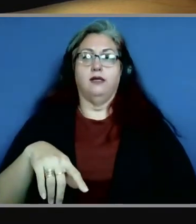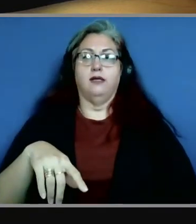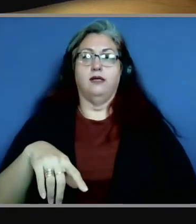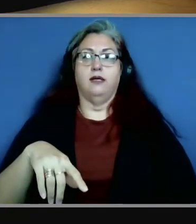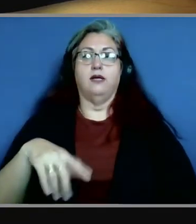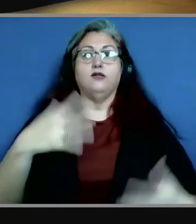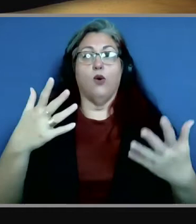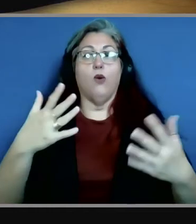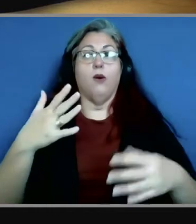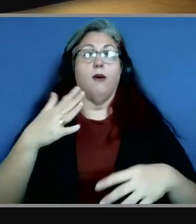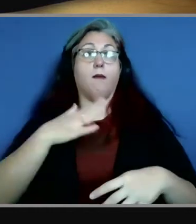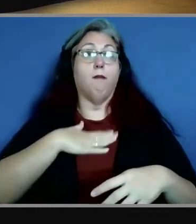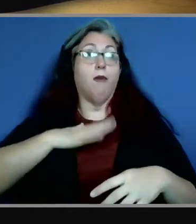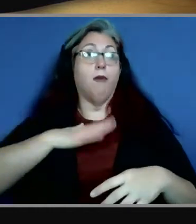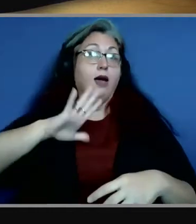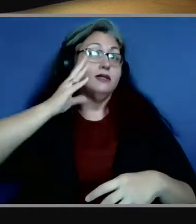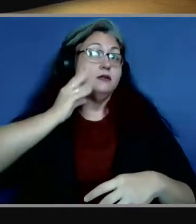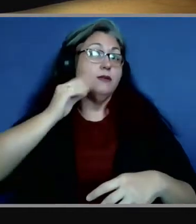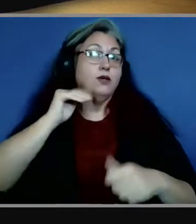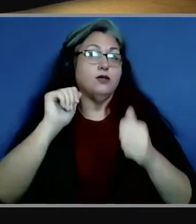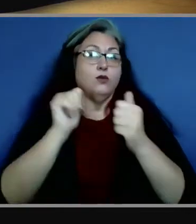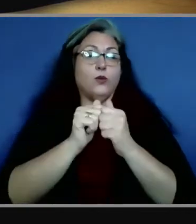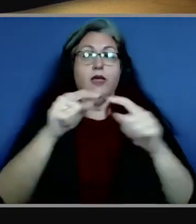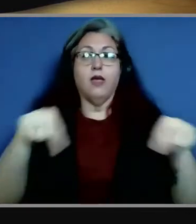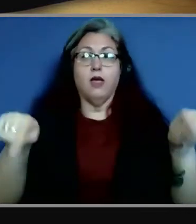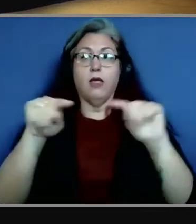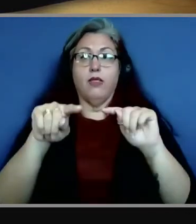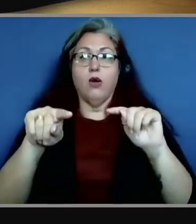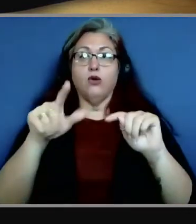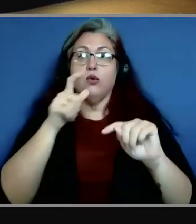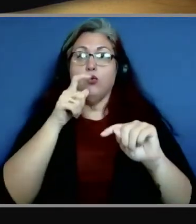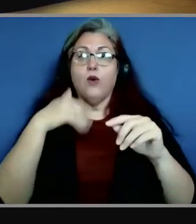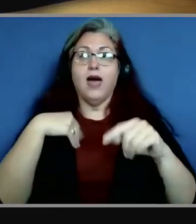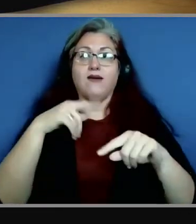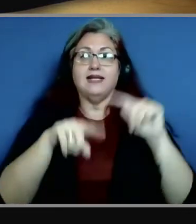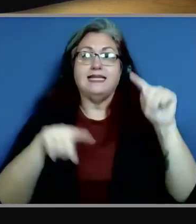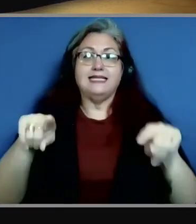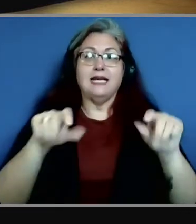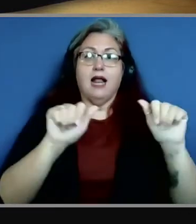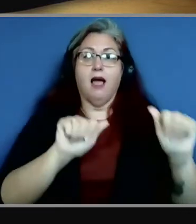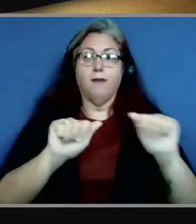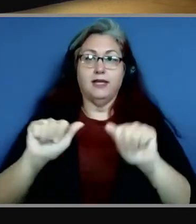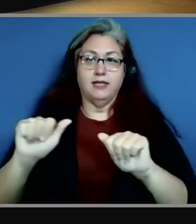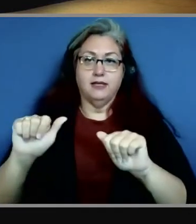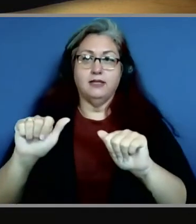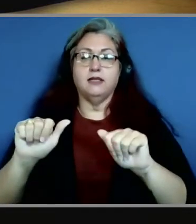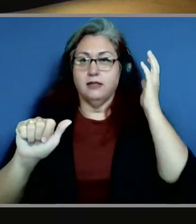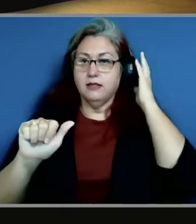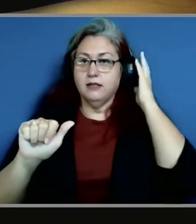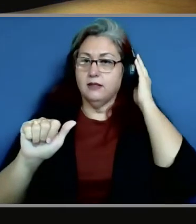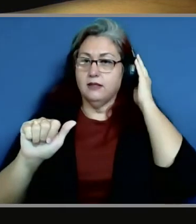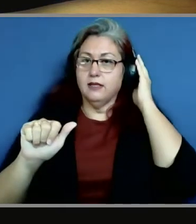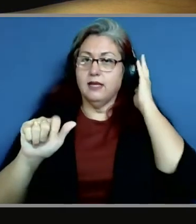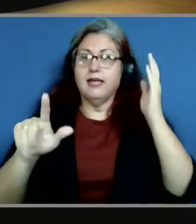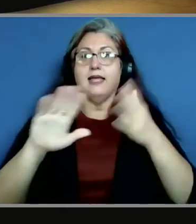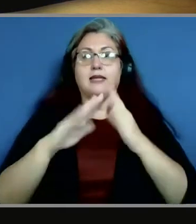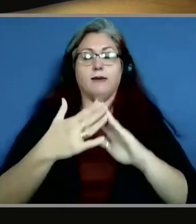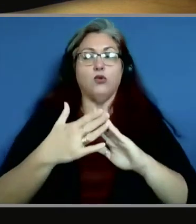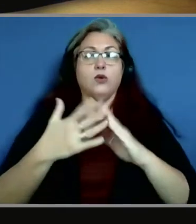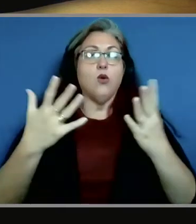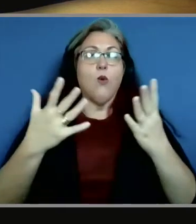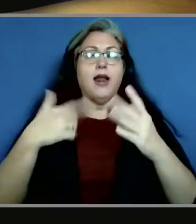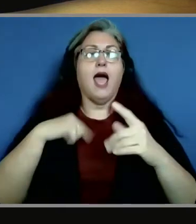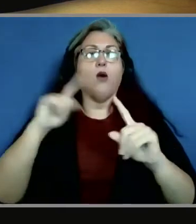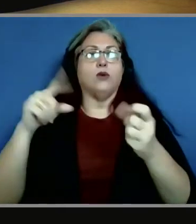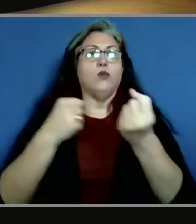So my experience with those with different abilities in the community has been